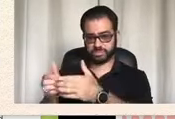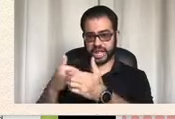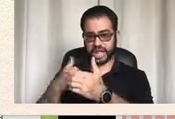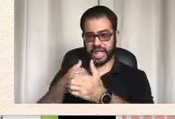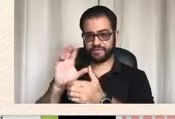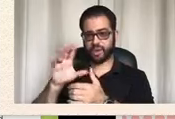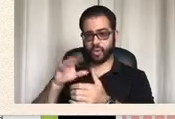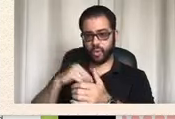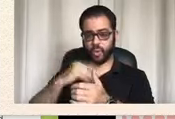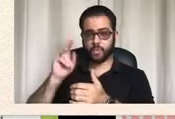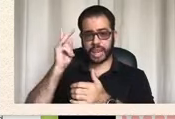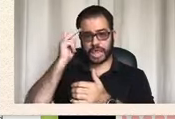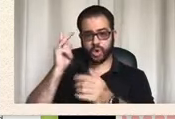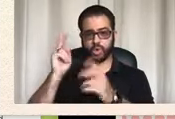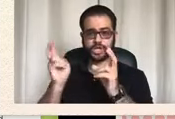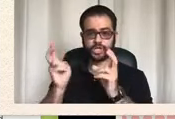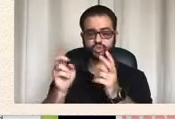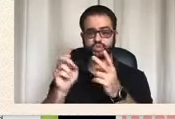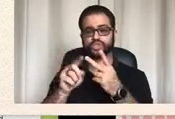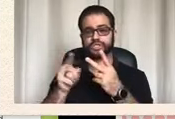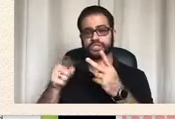different issues that they work on